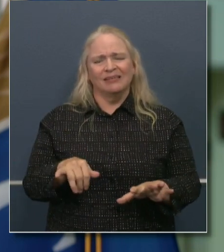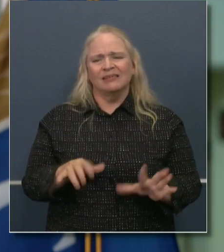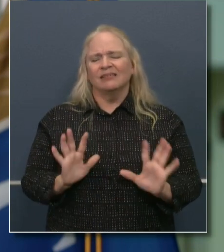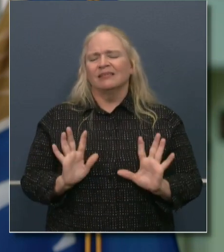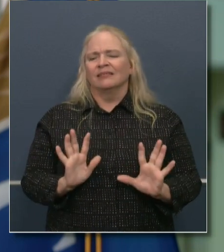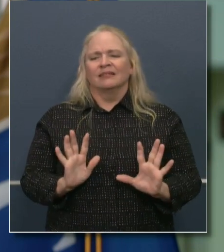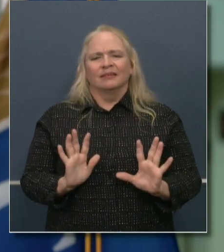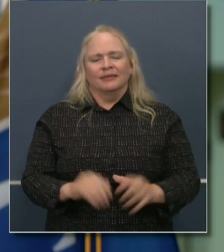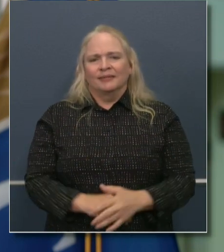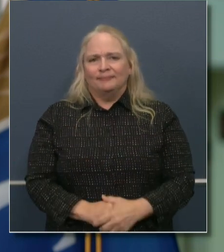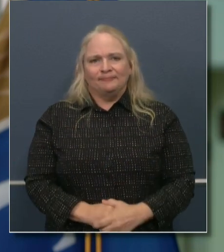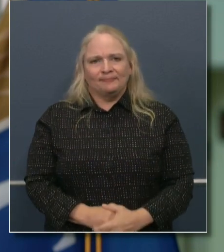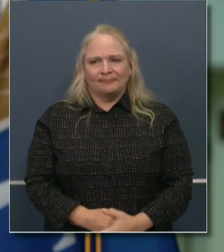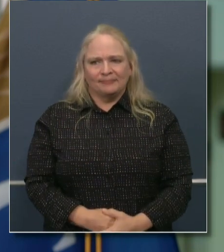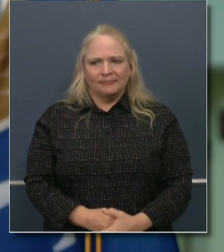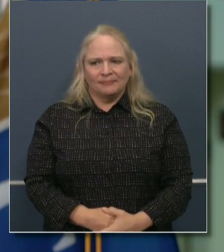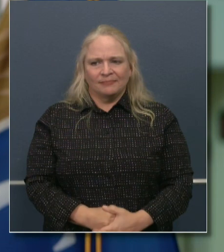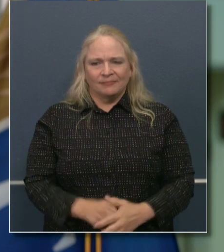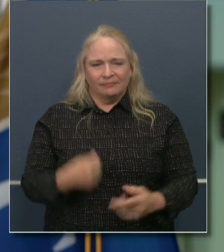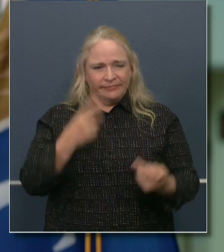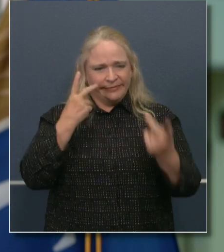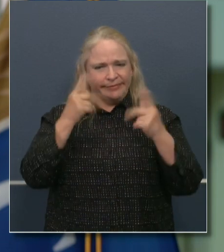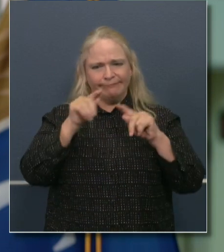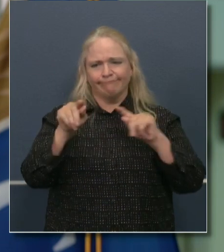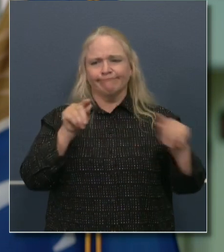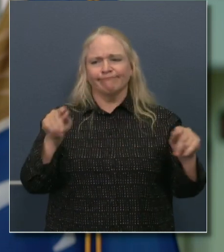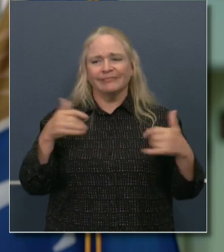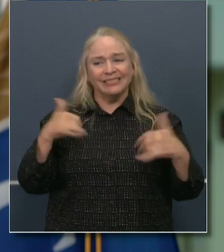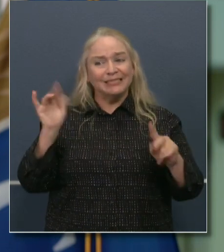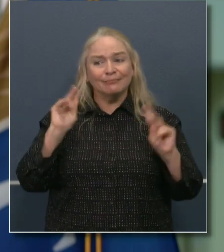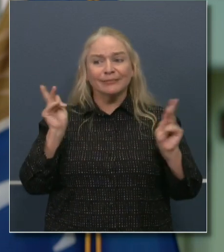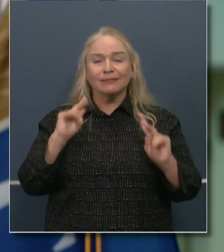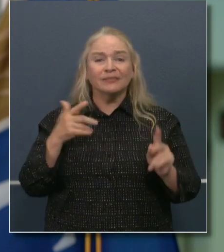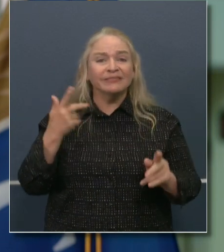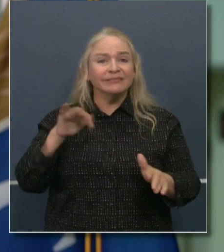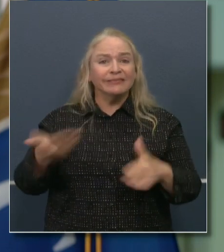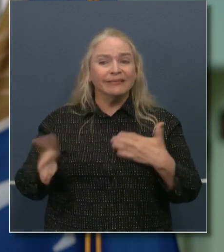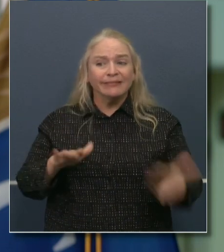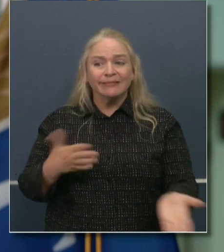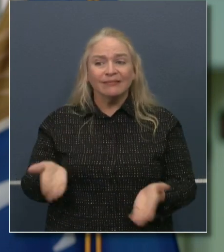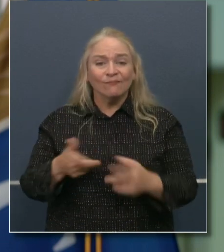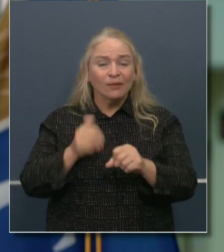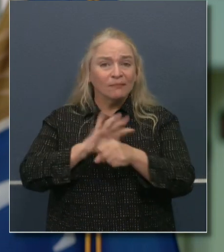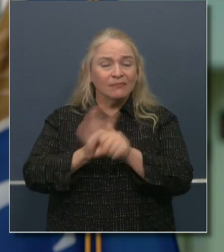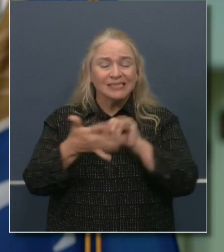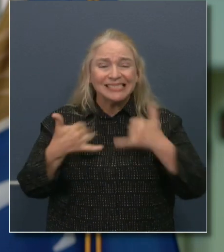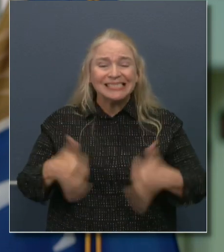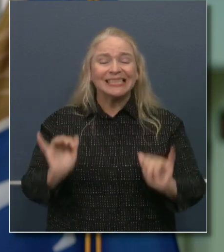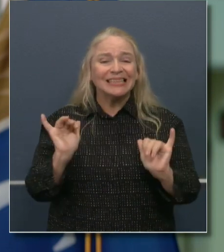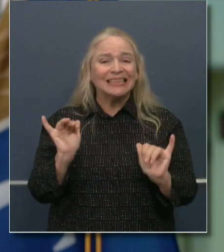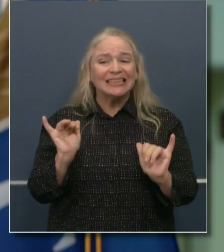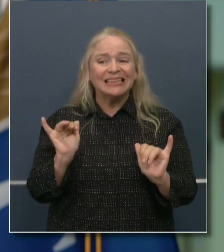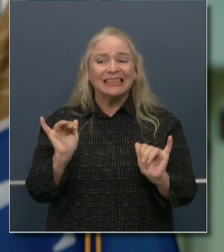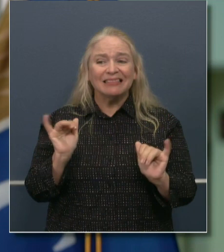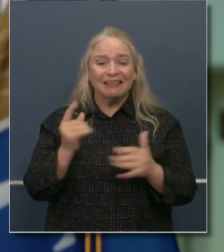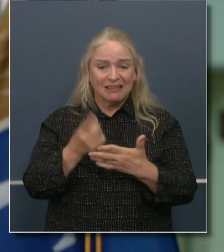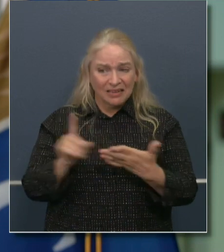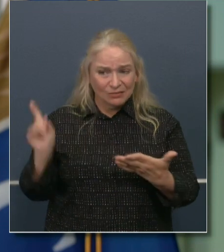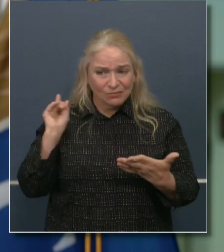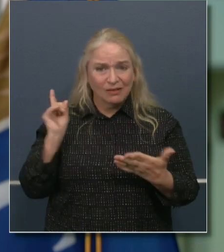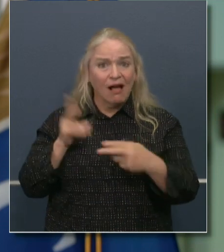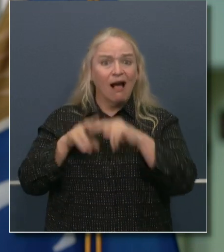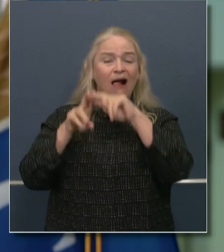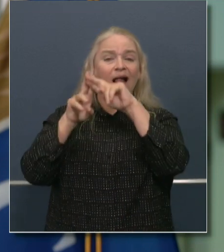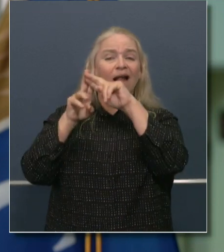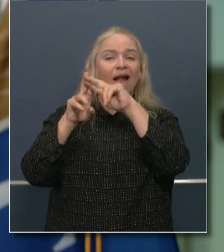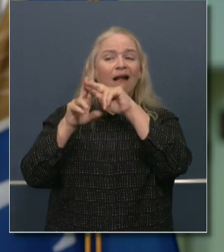also continuing to see lives lost. You saw some of those numbers go up last week, north